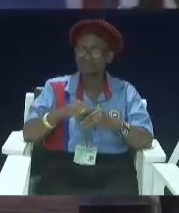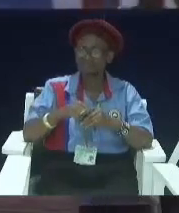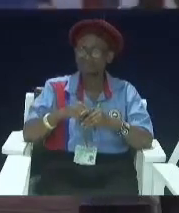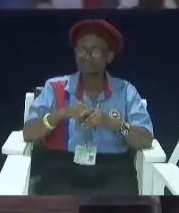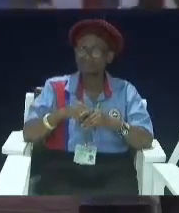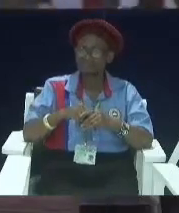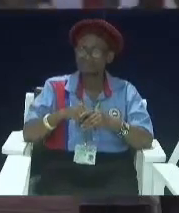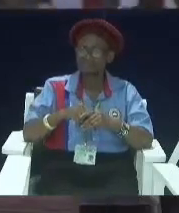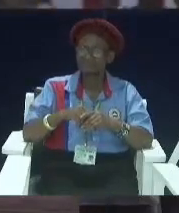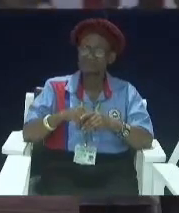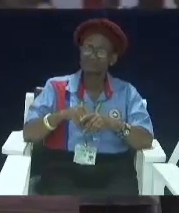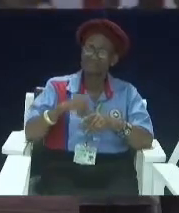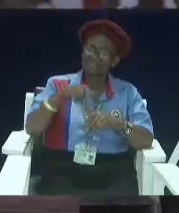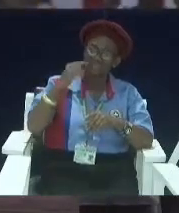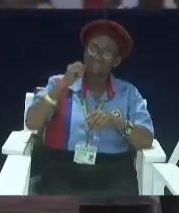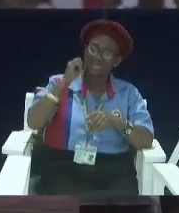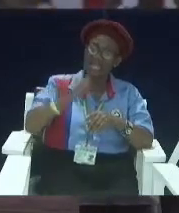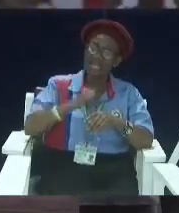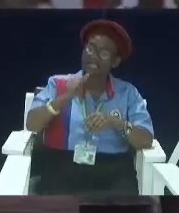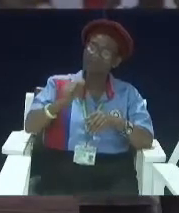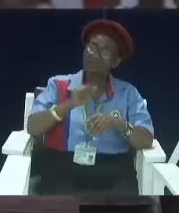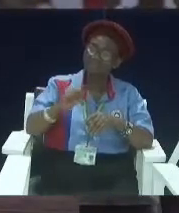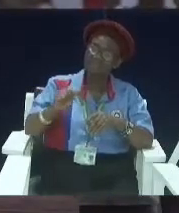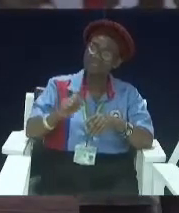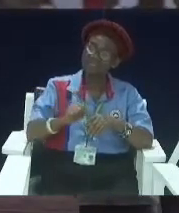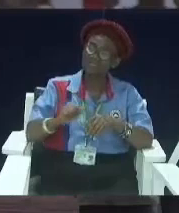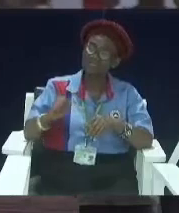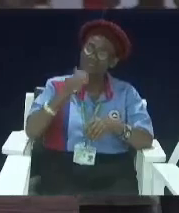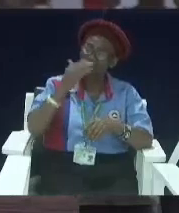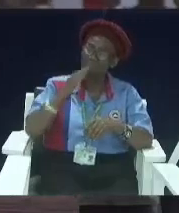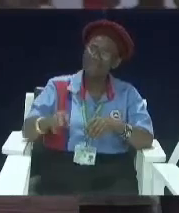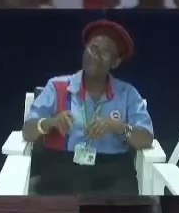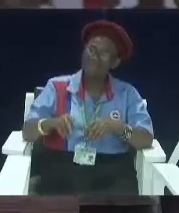I am in a horrible pit.